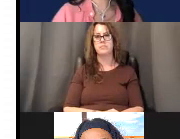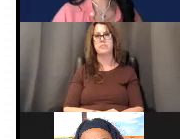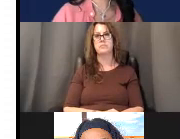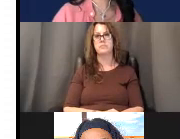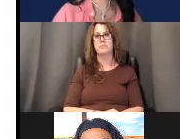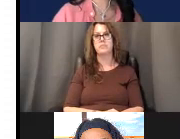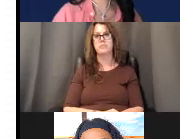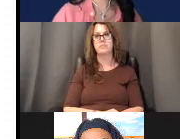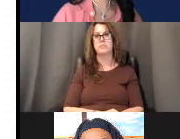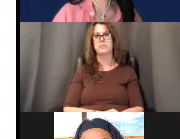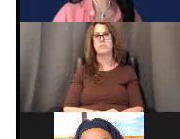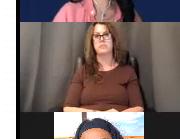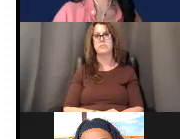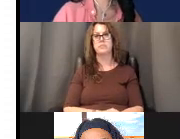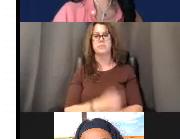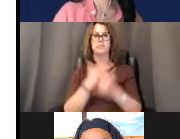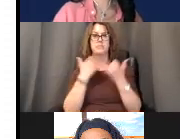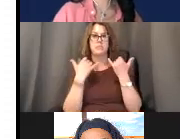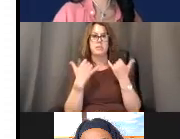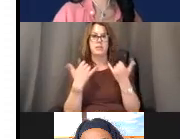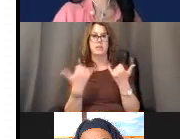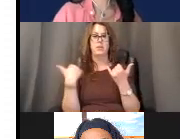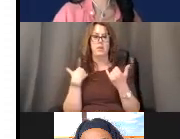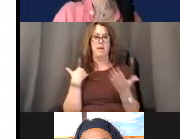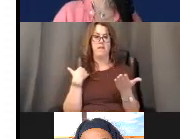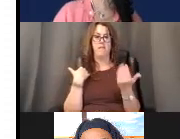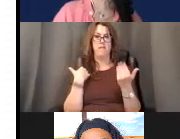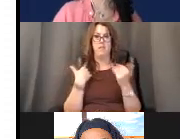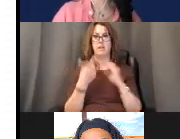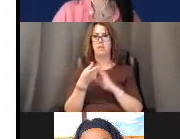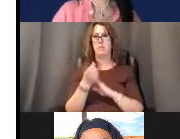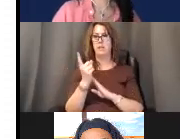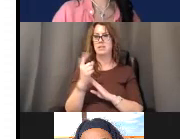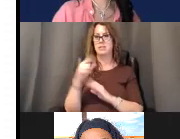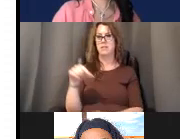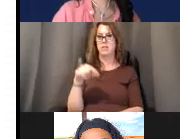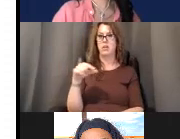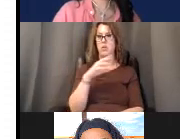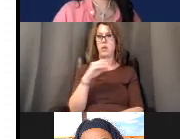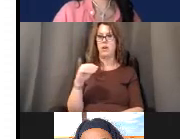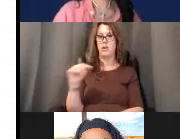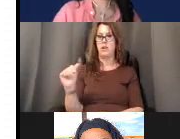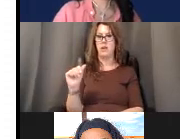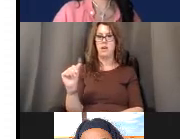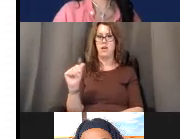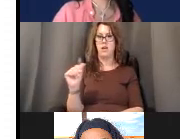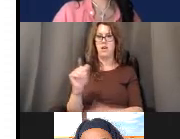So now we're going to have 15 minutes of Q&A, and we wanted to have you all go ahead and